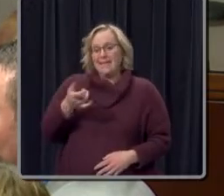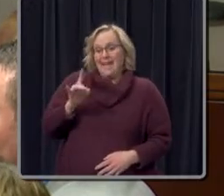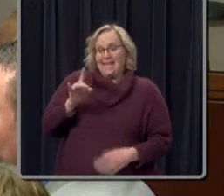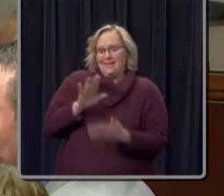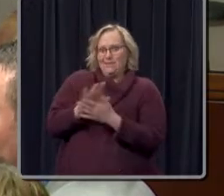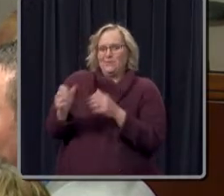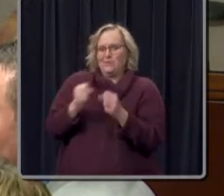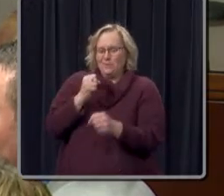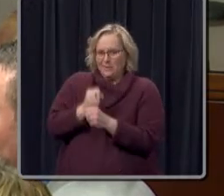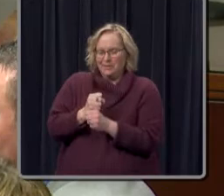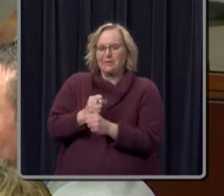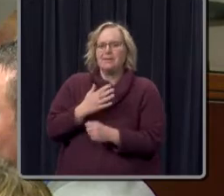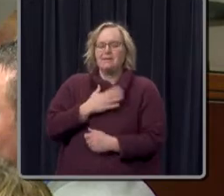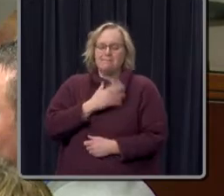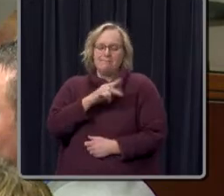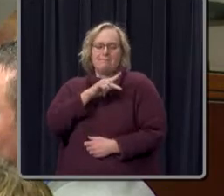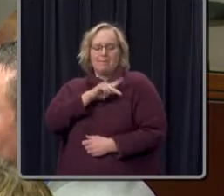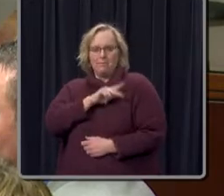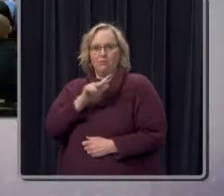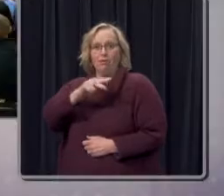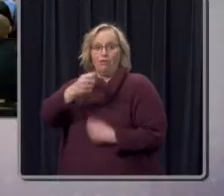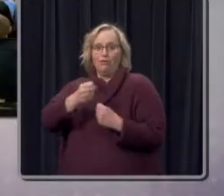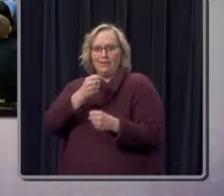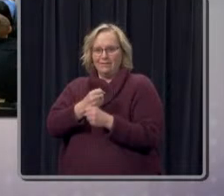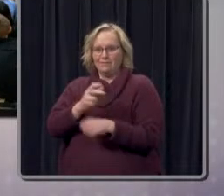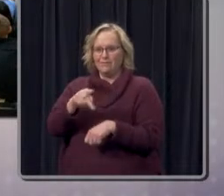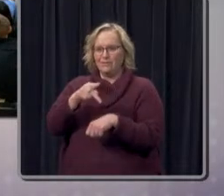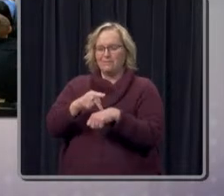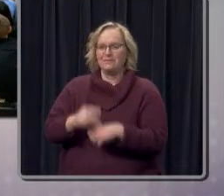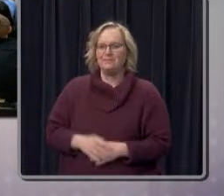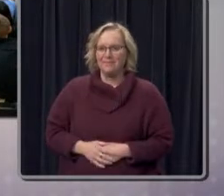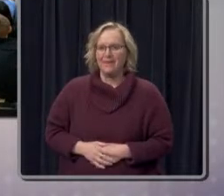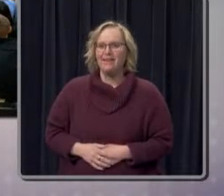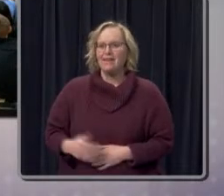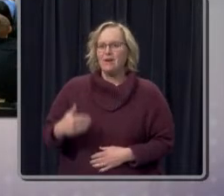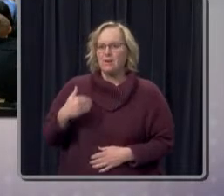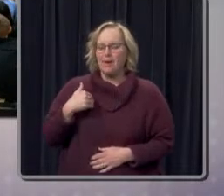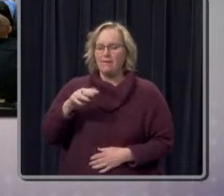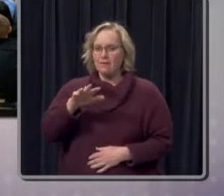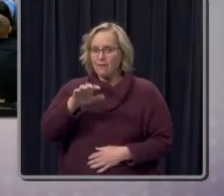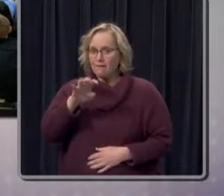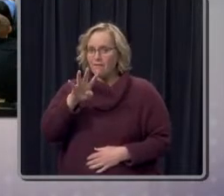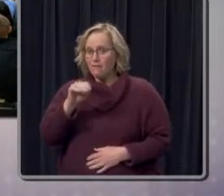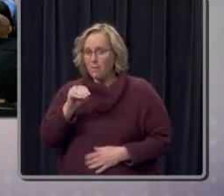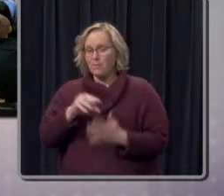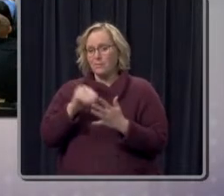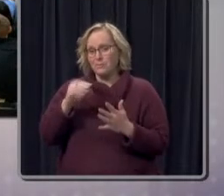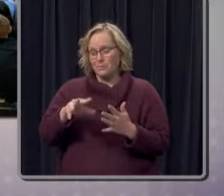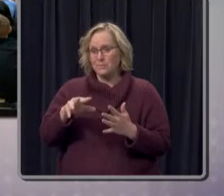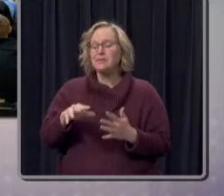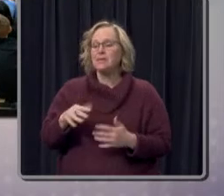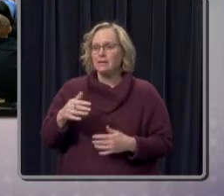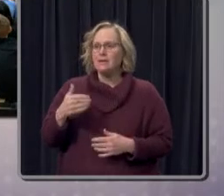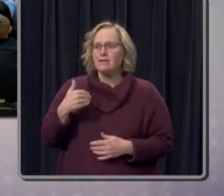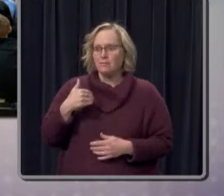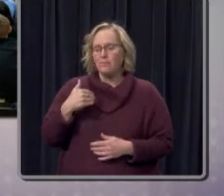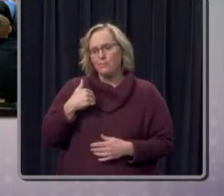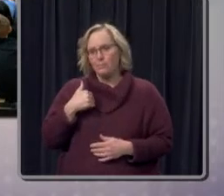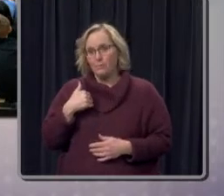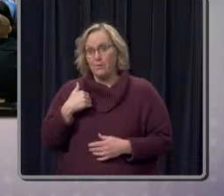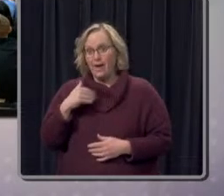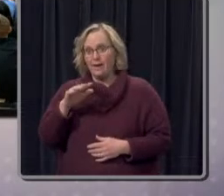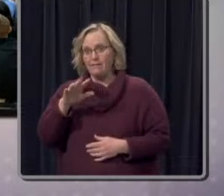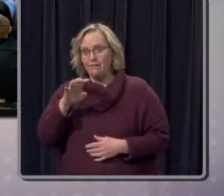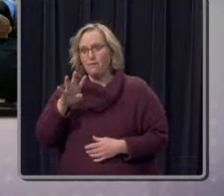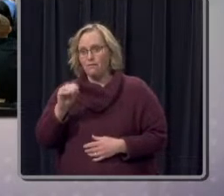my personal third year as principal. We have 540 students. In fact, we had 540 students when I sent this to Barb